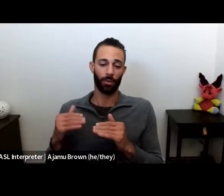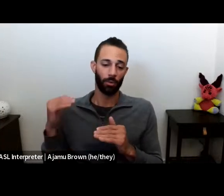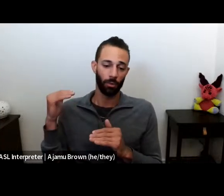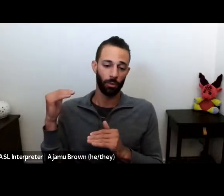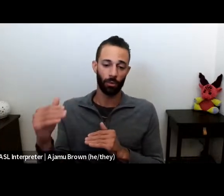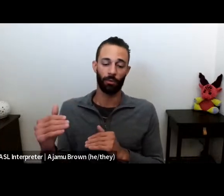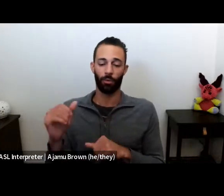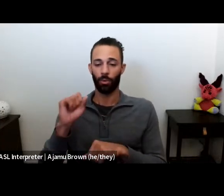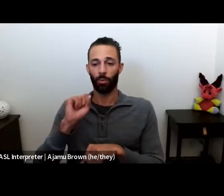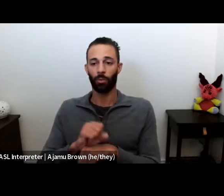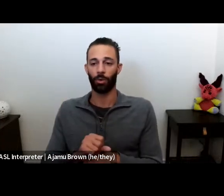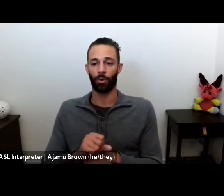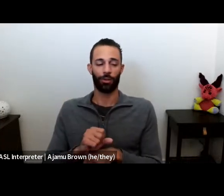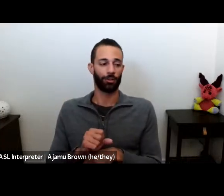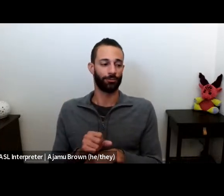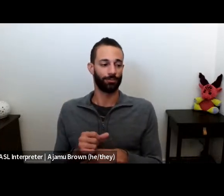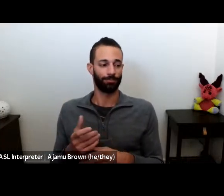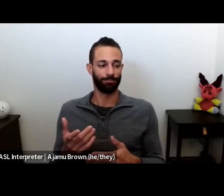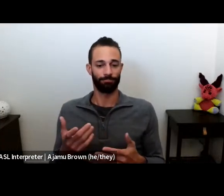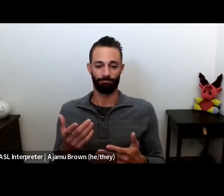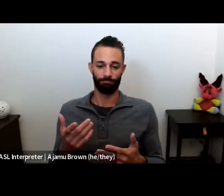of it. Thank you.